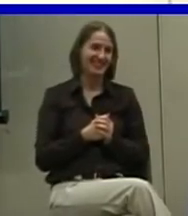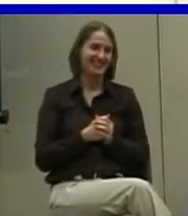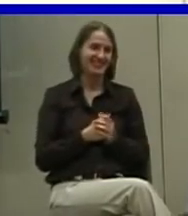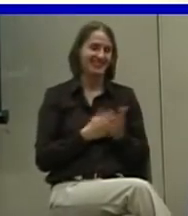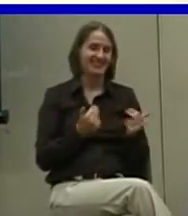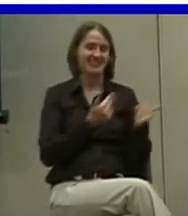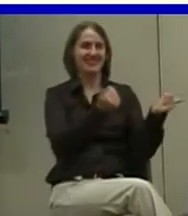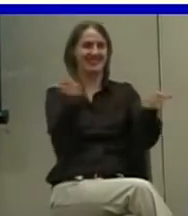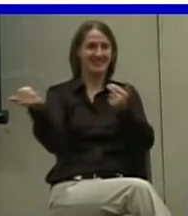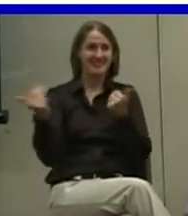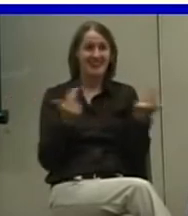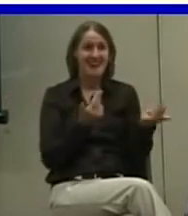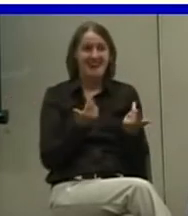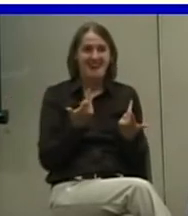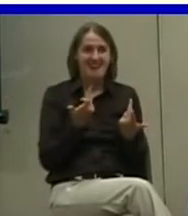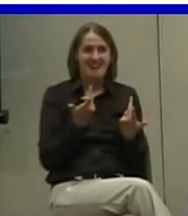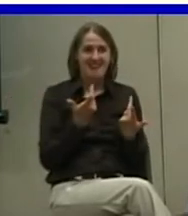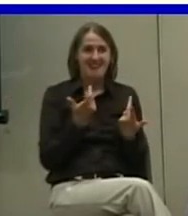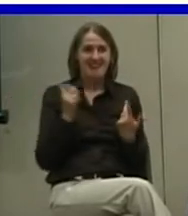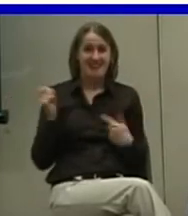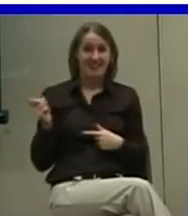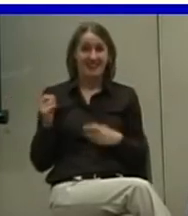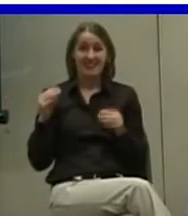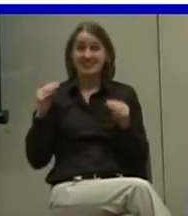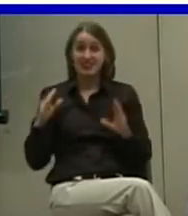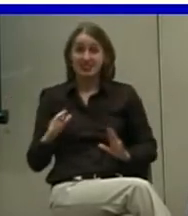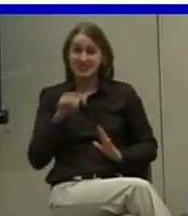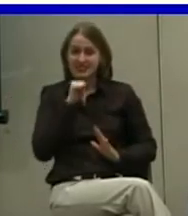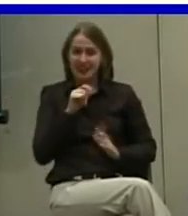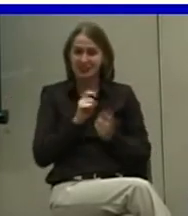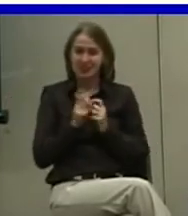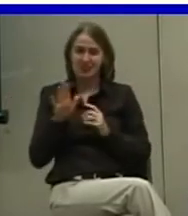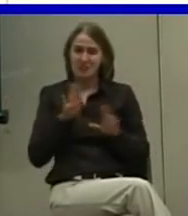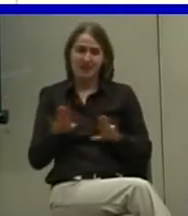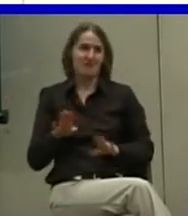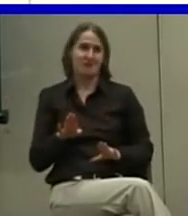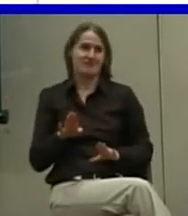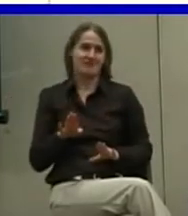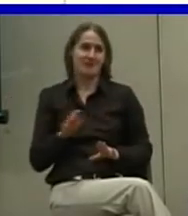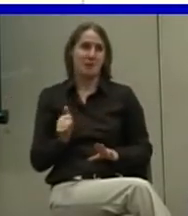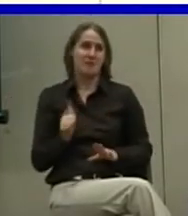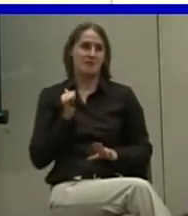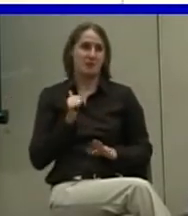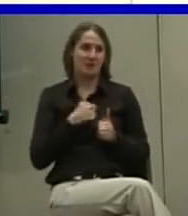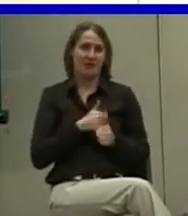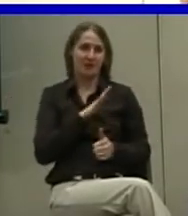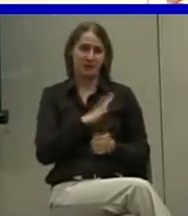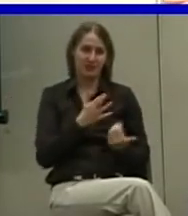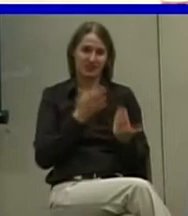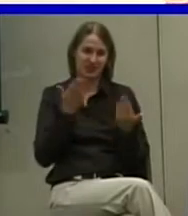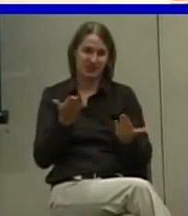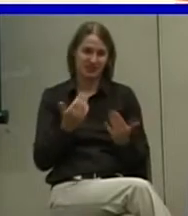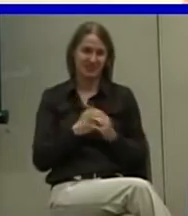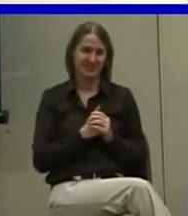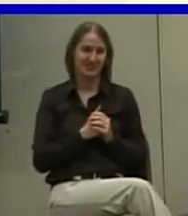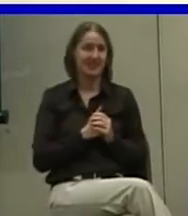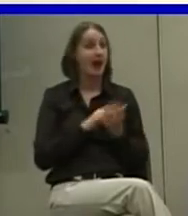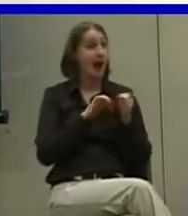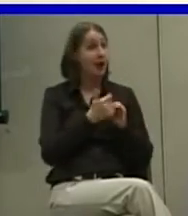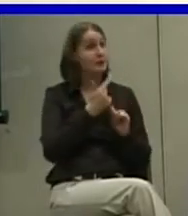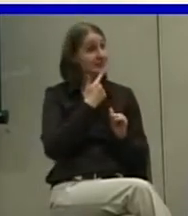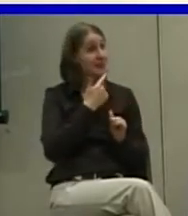They are not going to do anything you ask them to do. So, how can you say that